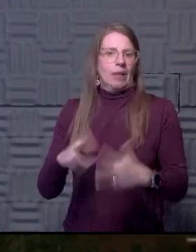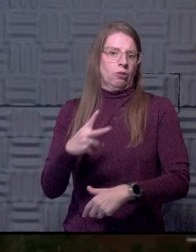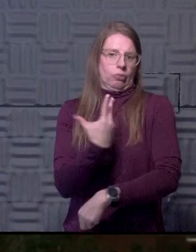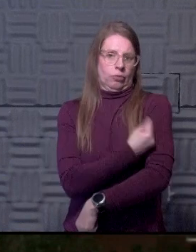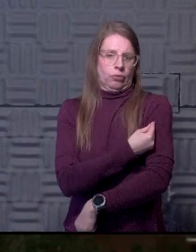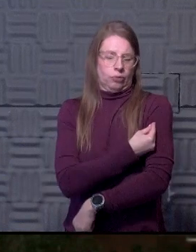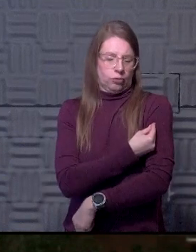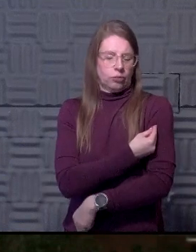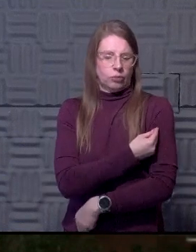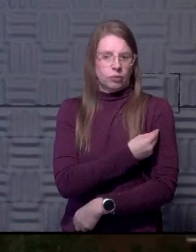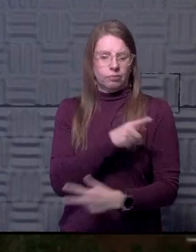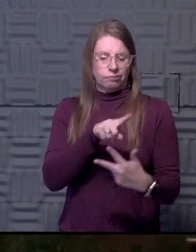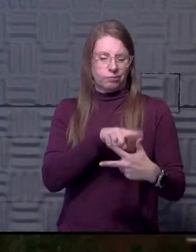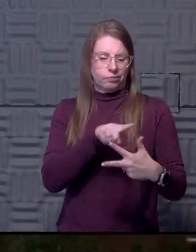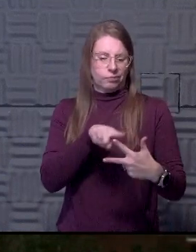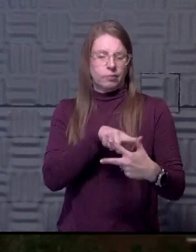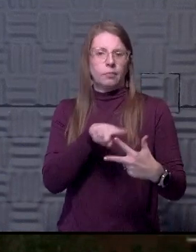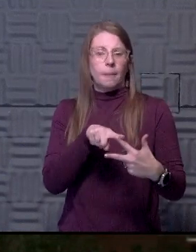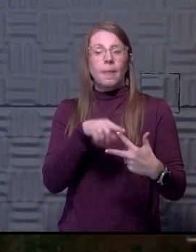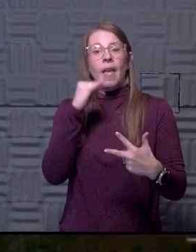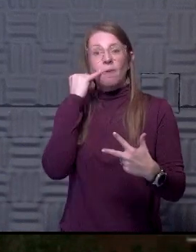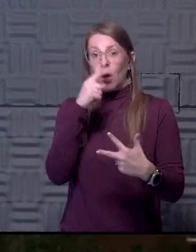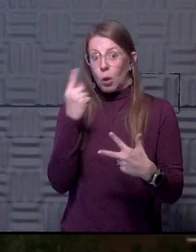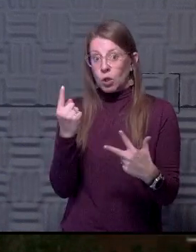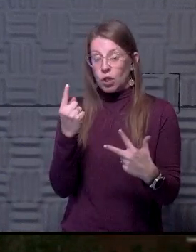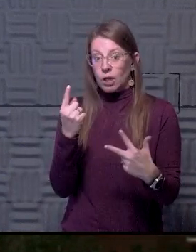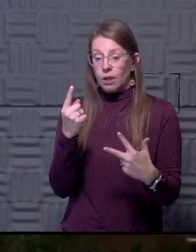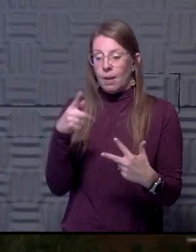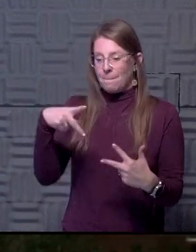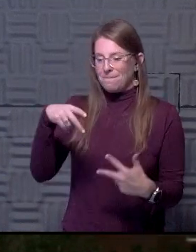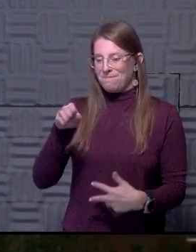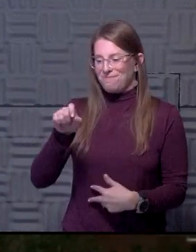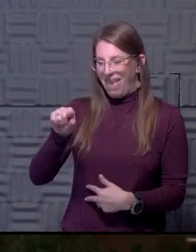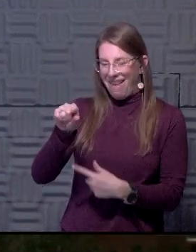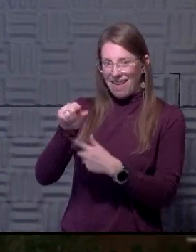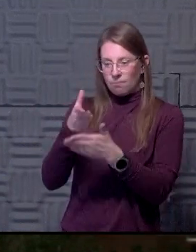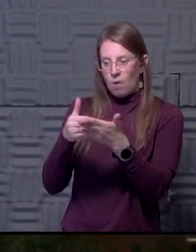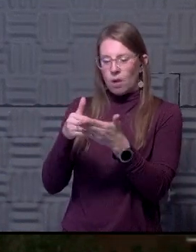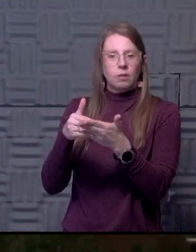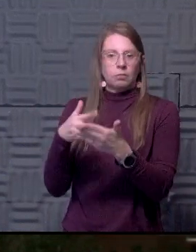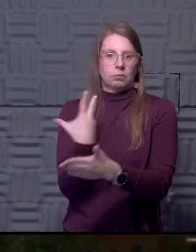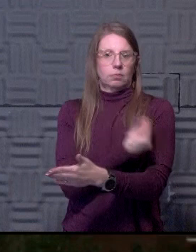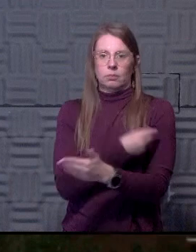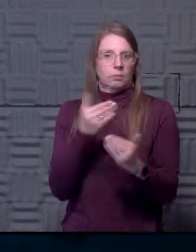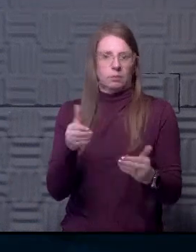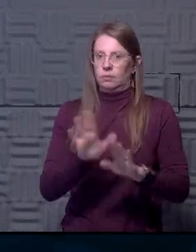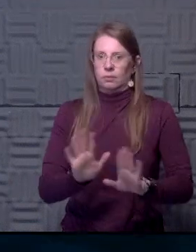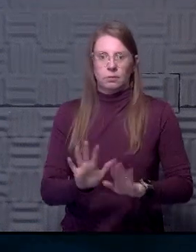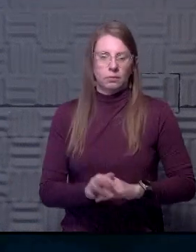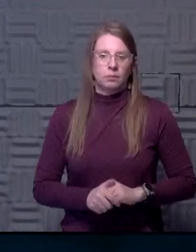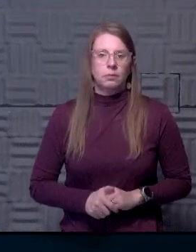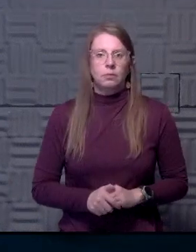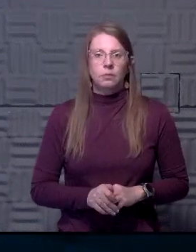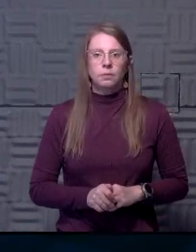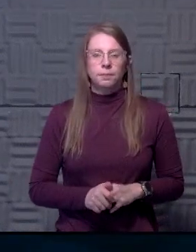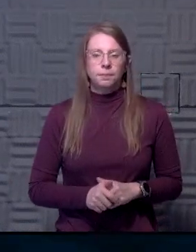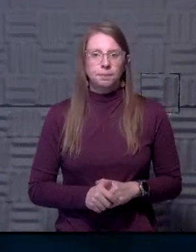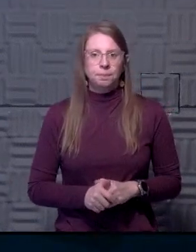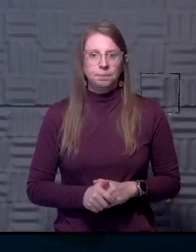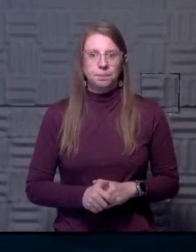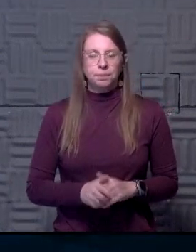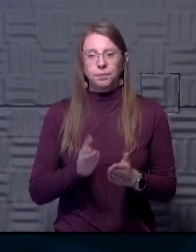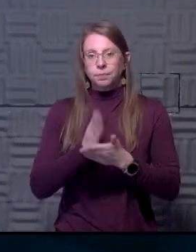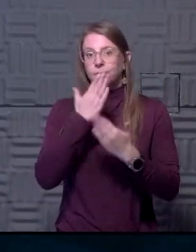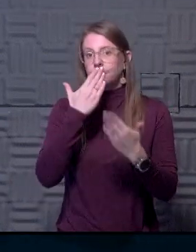and the Moderna vaccine. So if you are allergic to that component, you should not be getting the vaccine. All